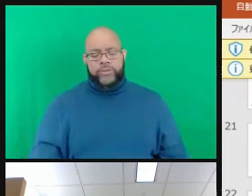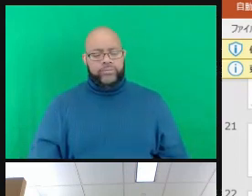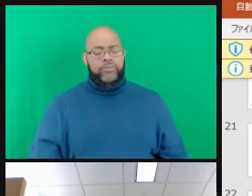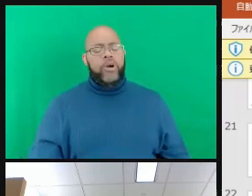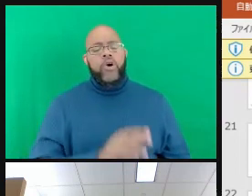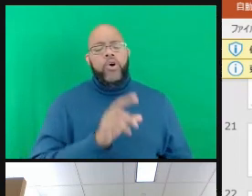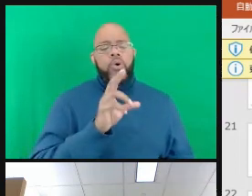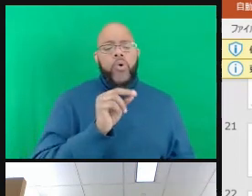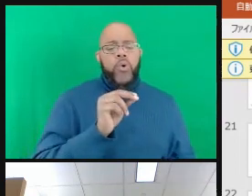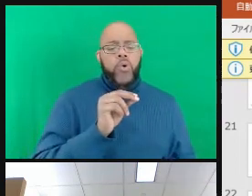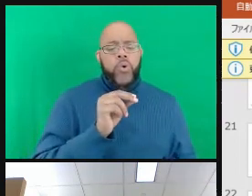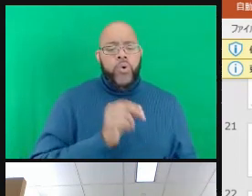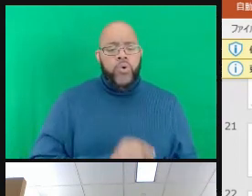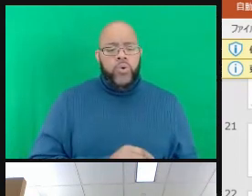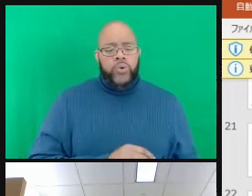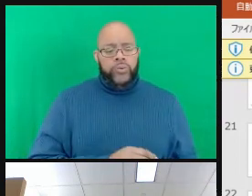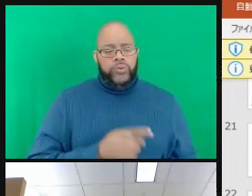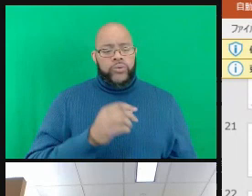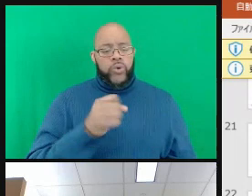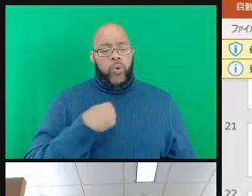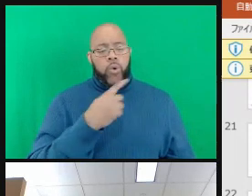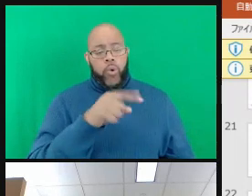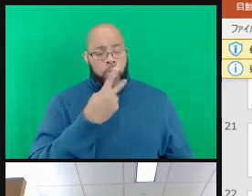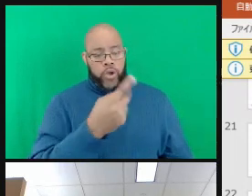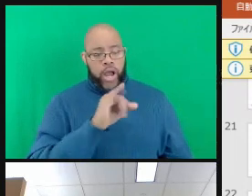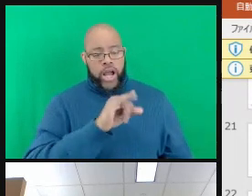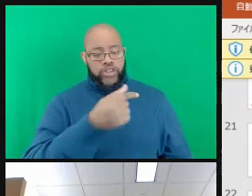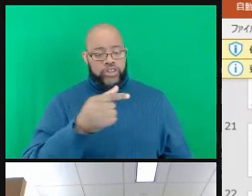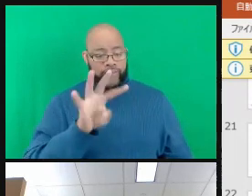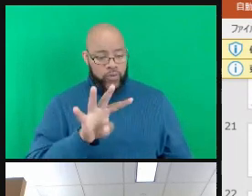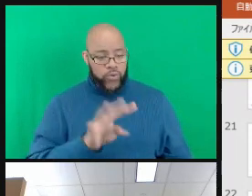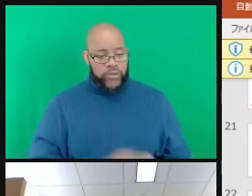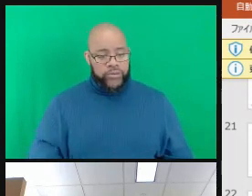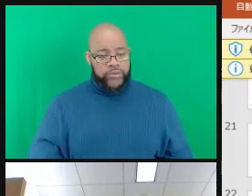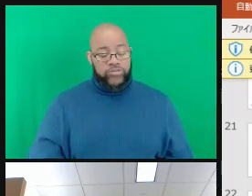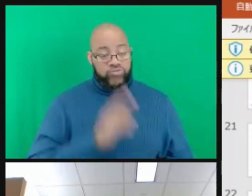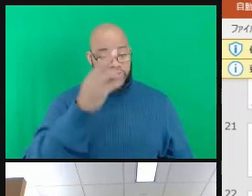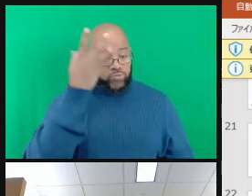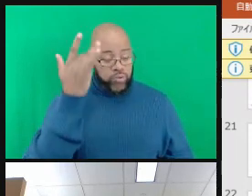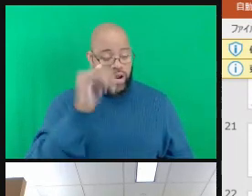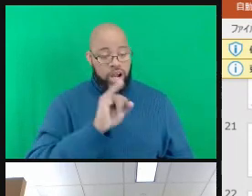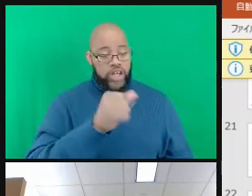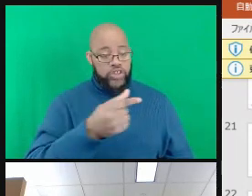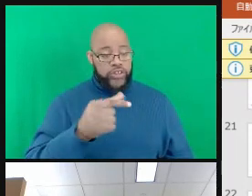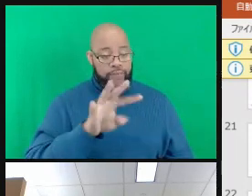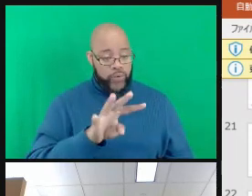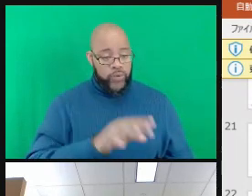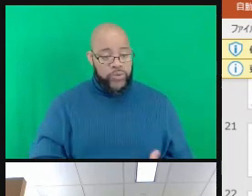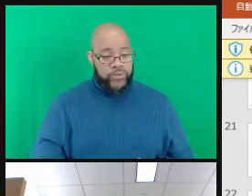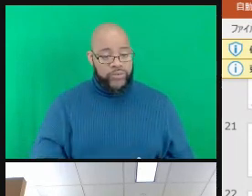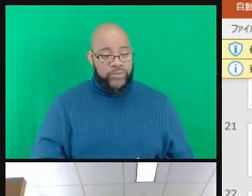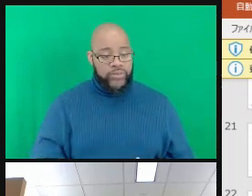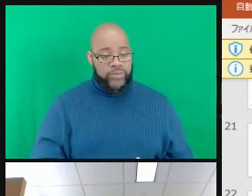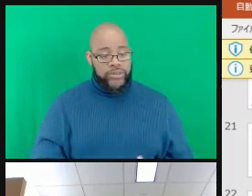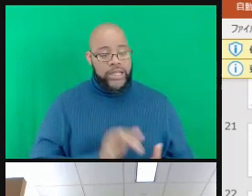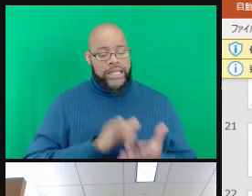No, so we only look at IgG4 because the IgG4 is known